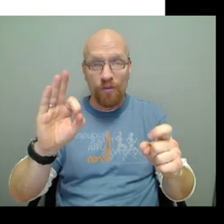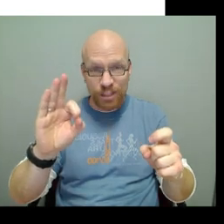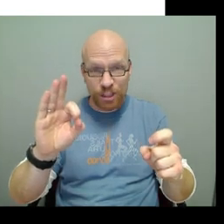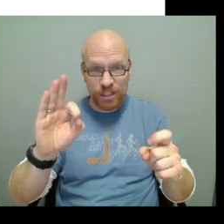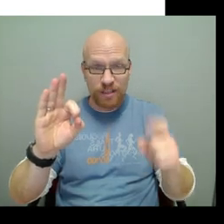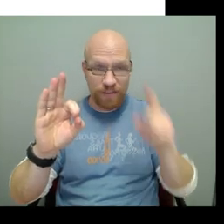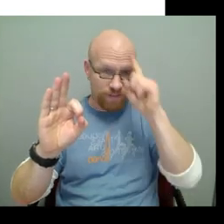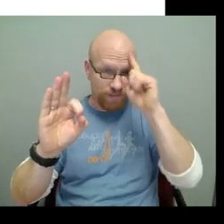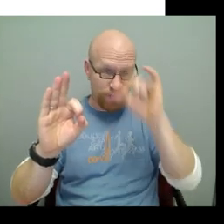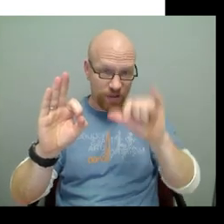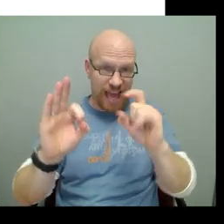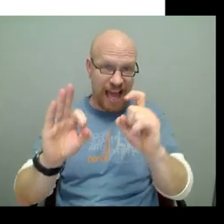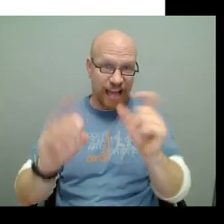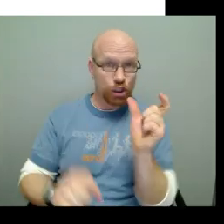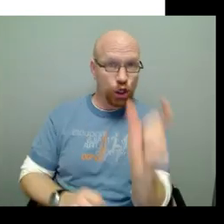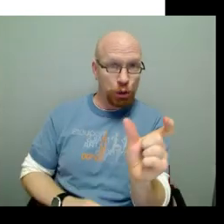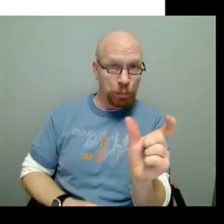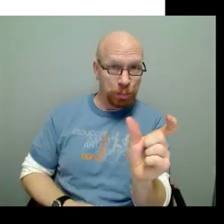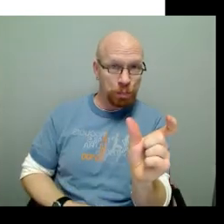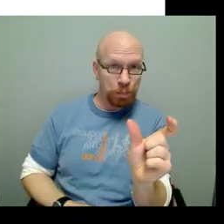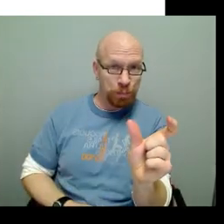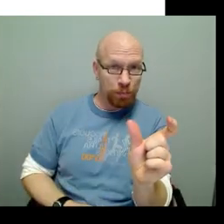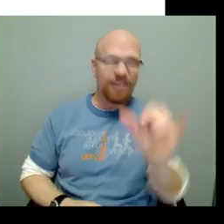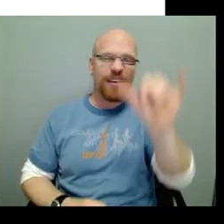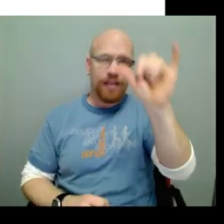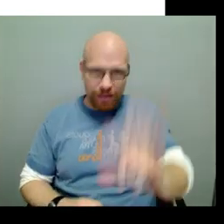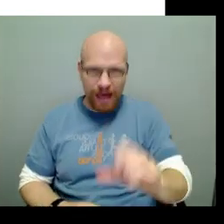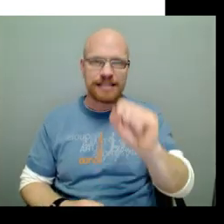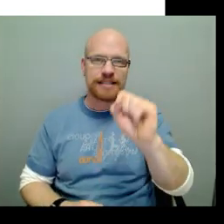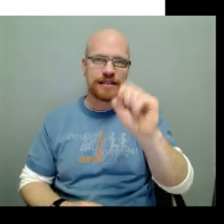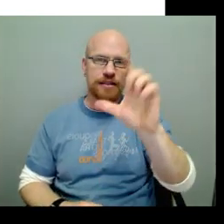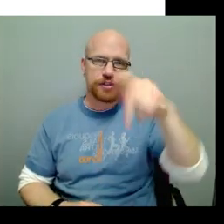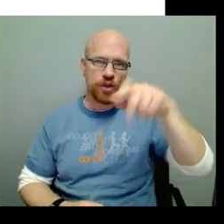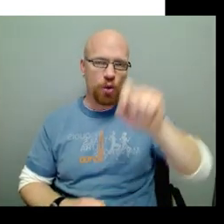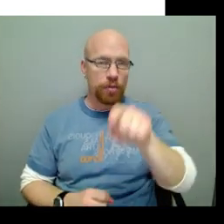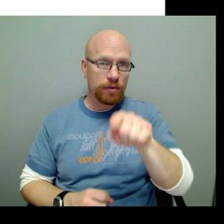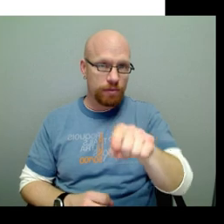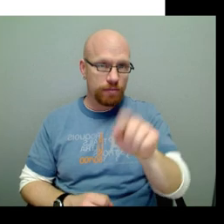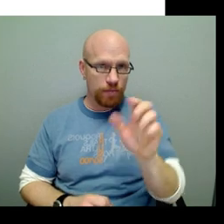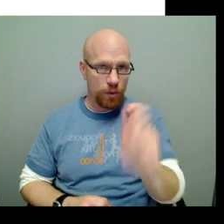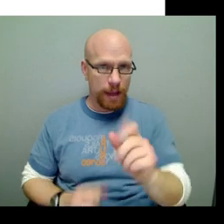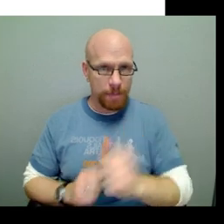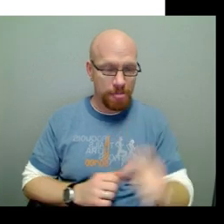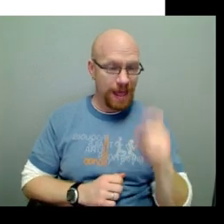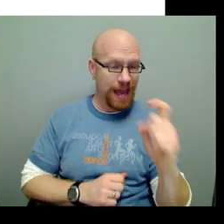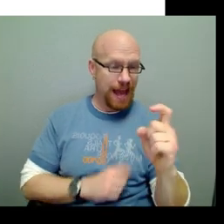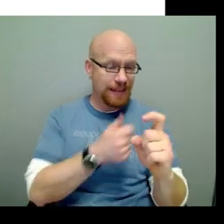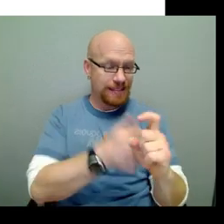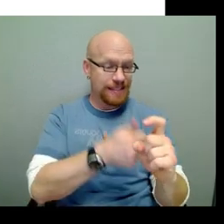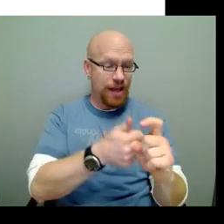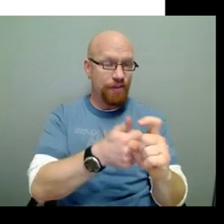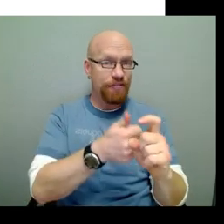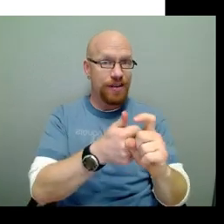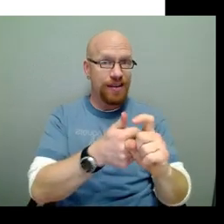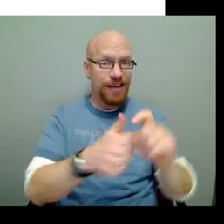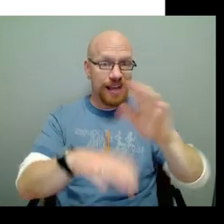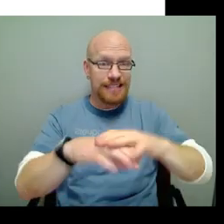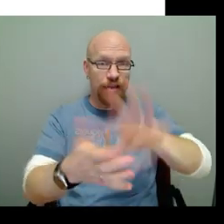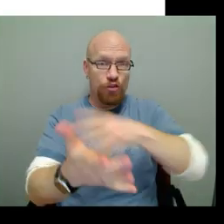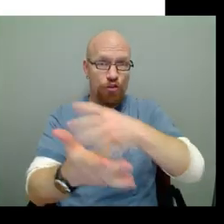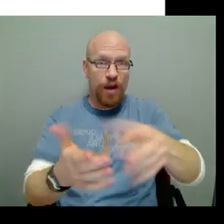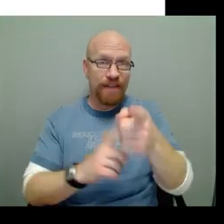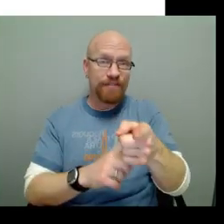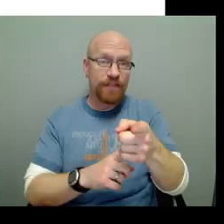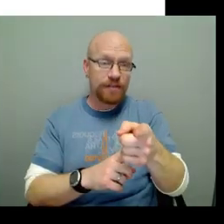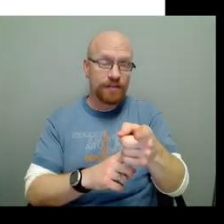The coefficient for that x term, that's the slope. Okay? X itself